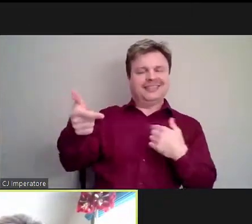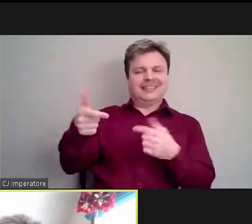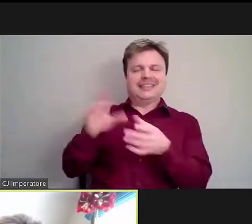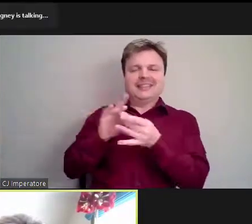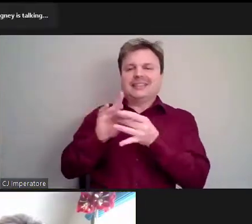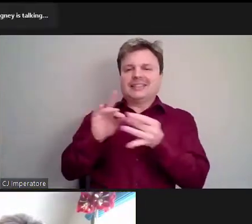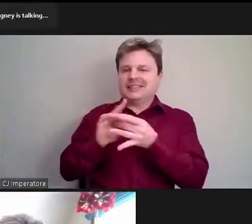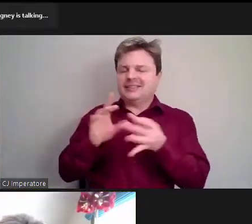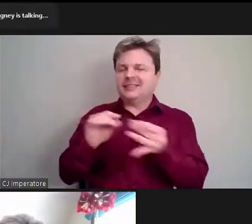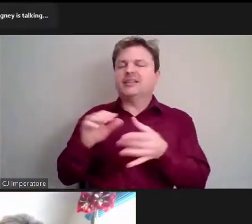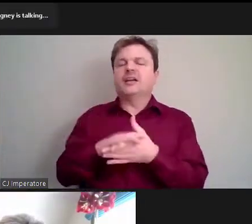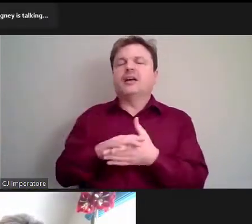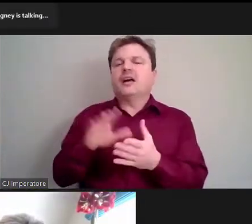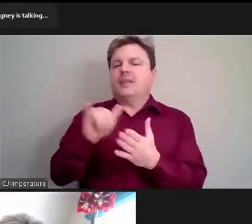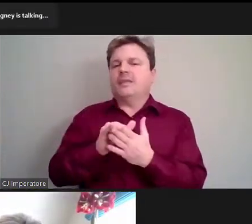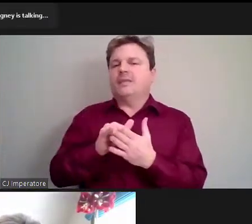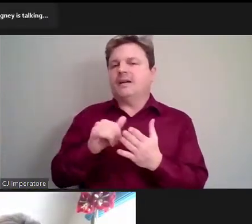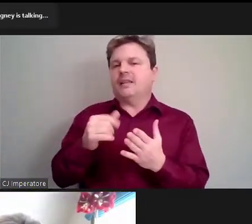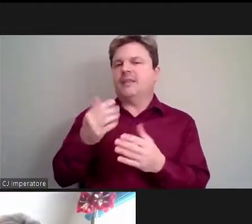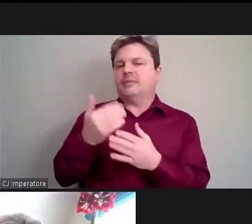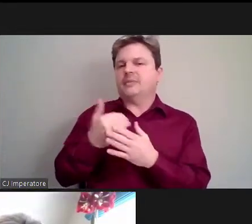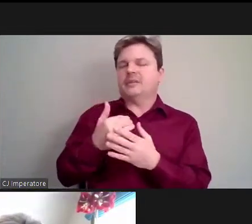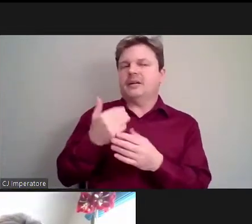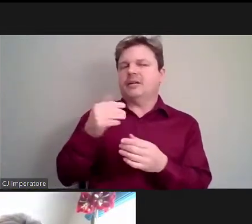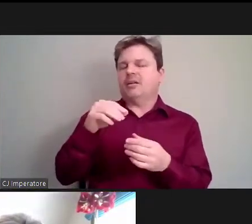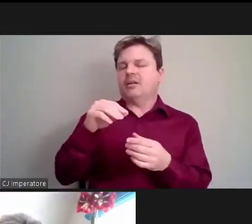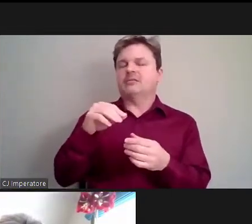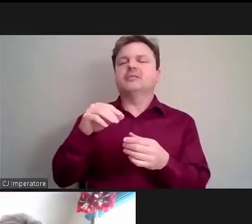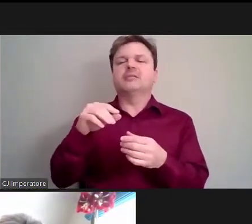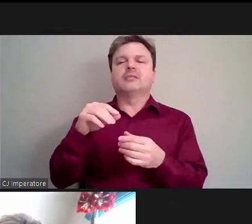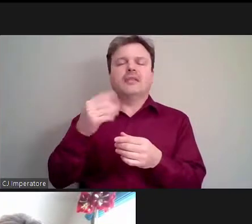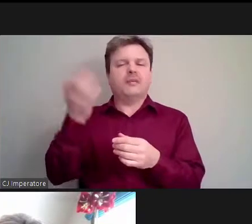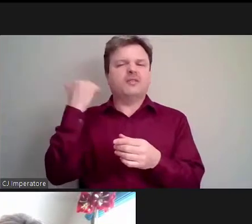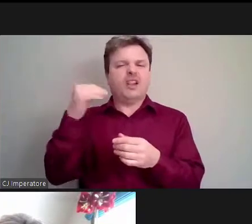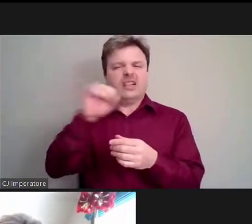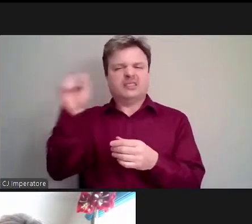last semester and were part of some of that work.